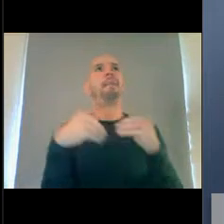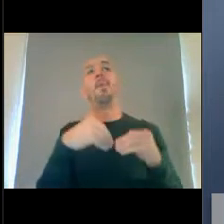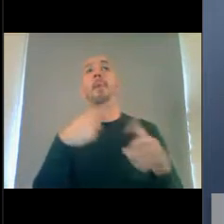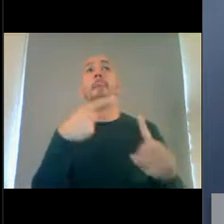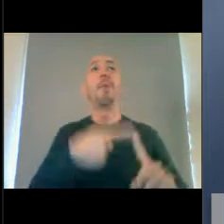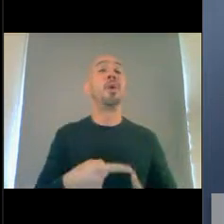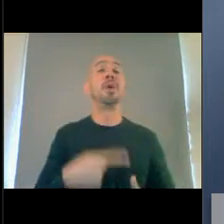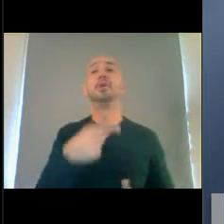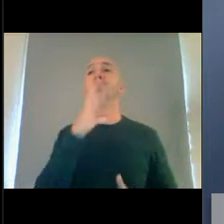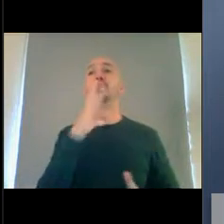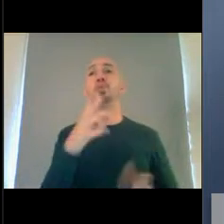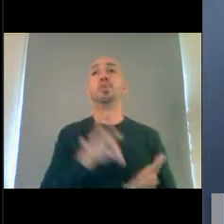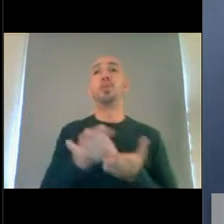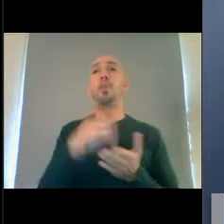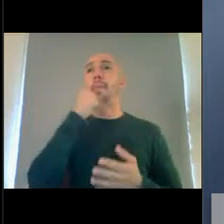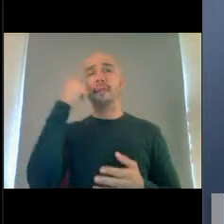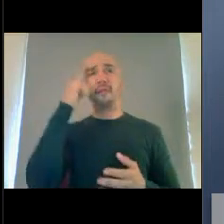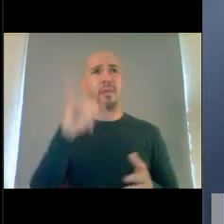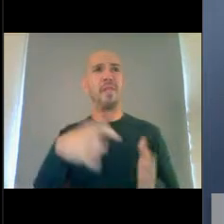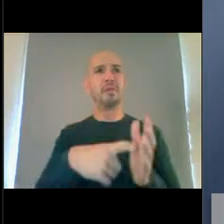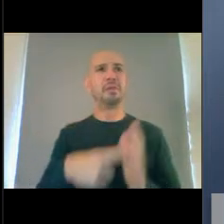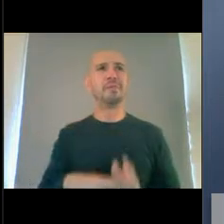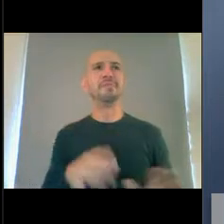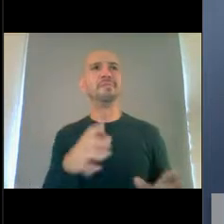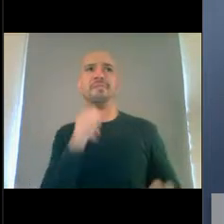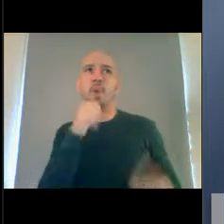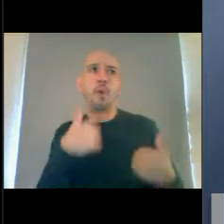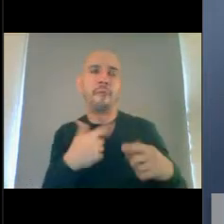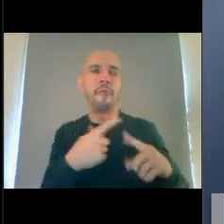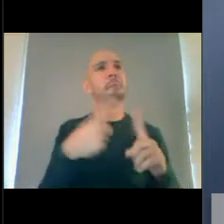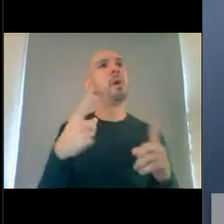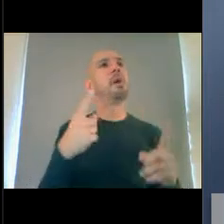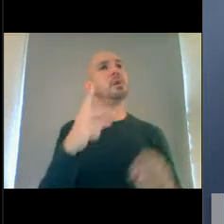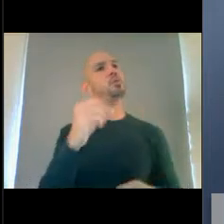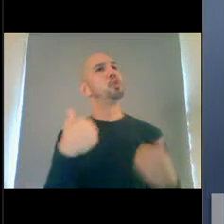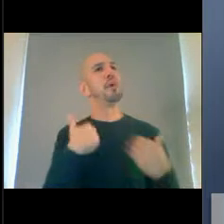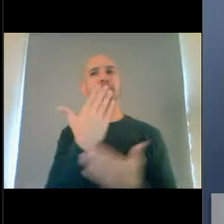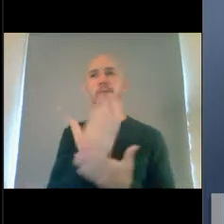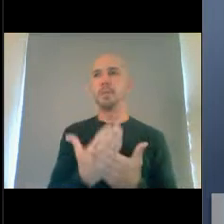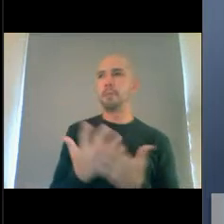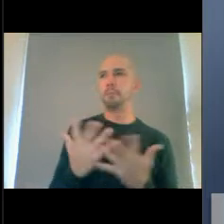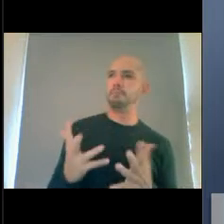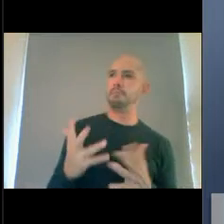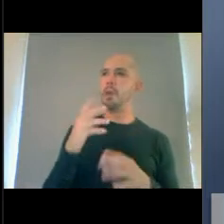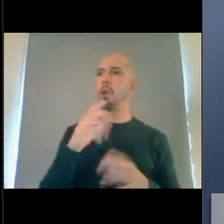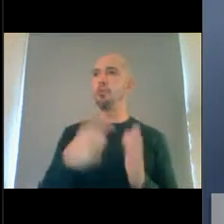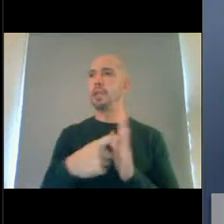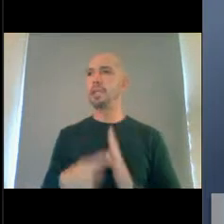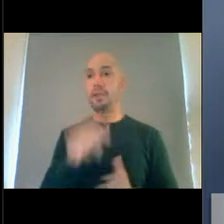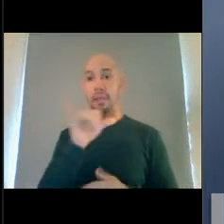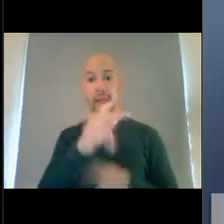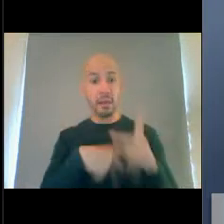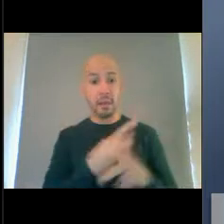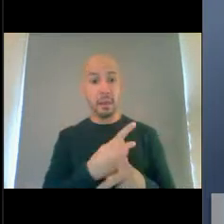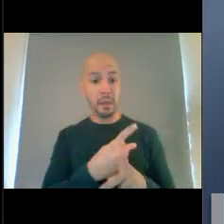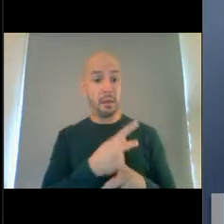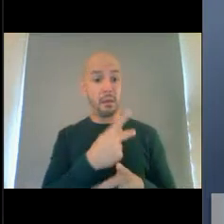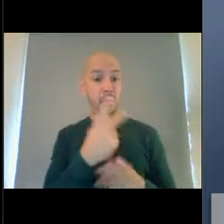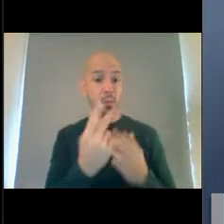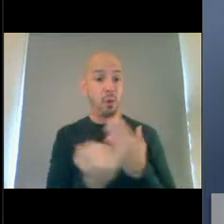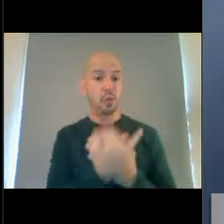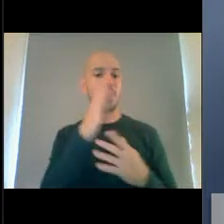particular criteria i would i would say that there are existing criteria that that that type of a project will be um more